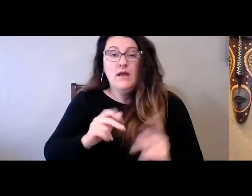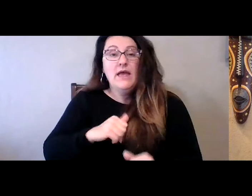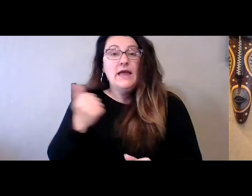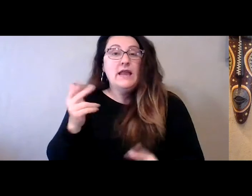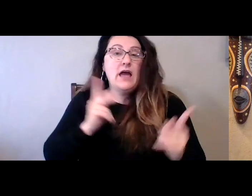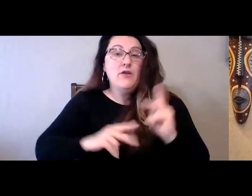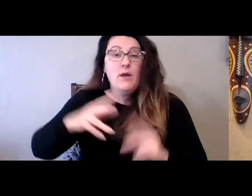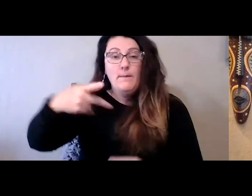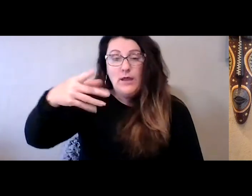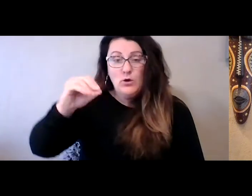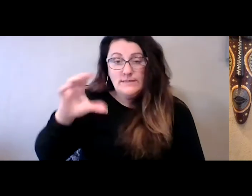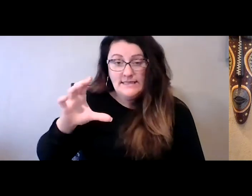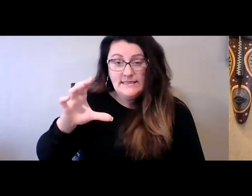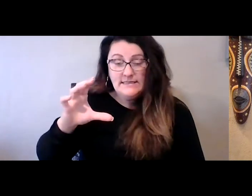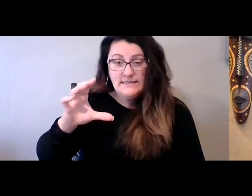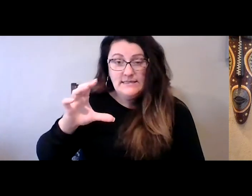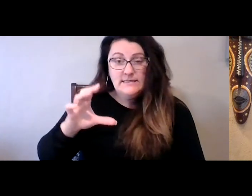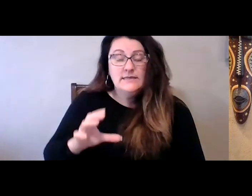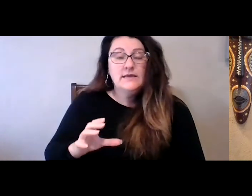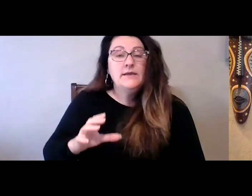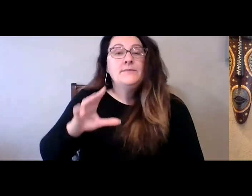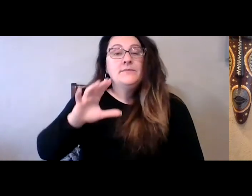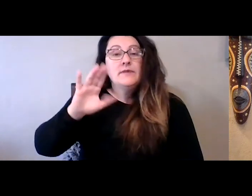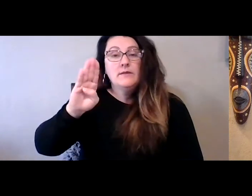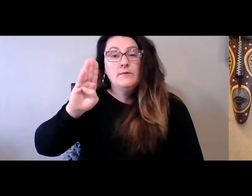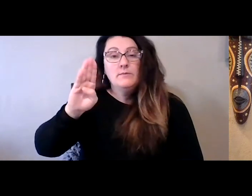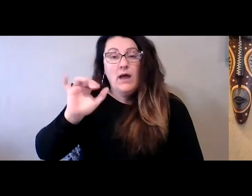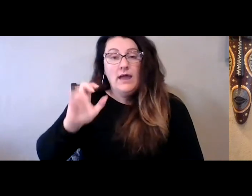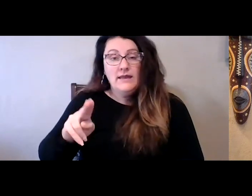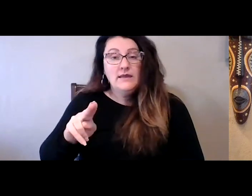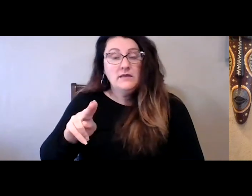color. And Joe Biden did get,